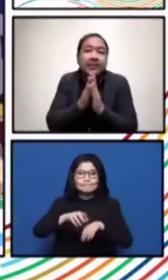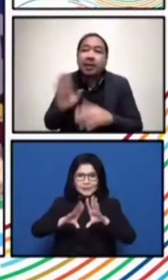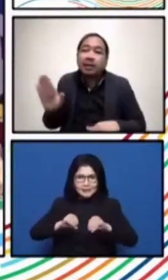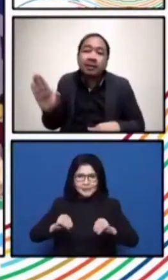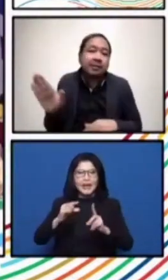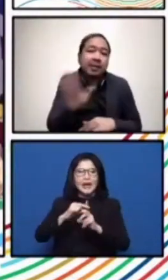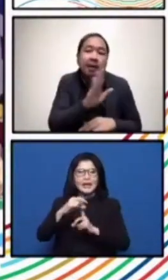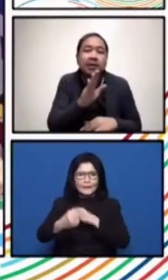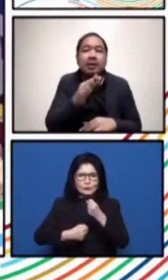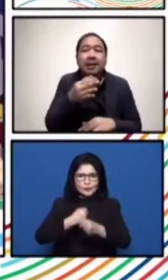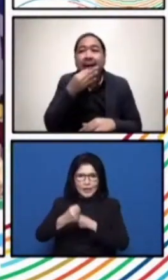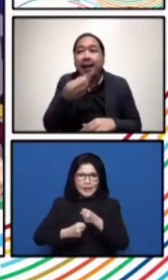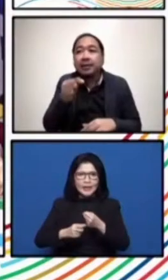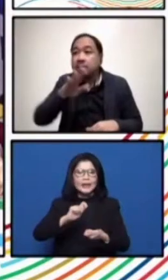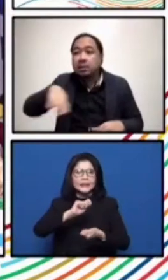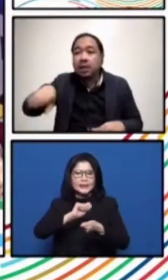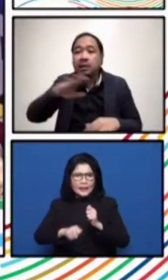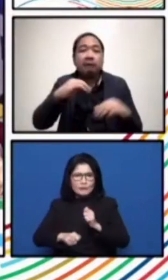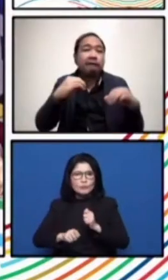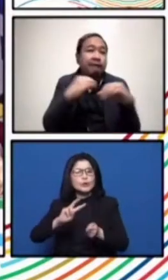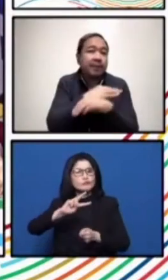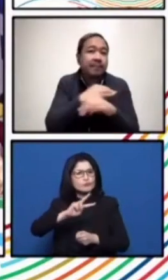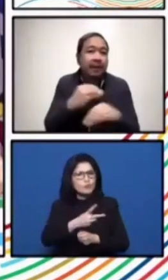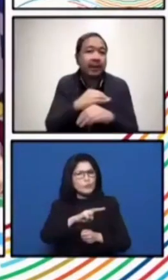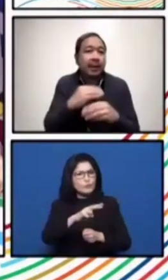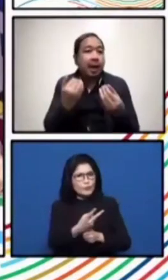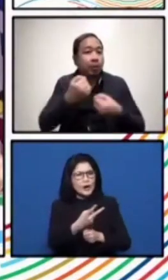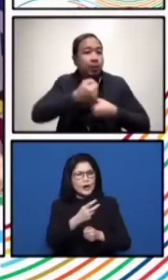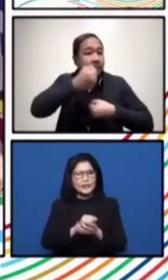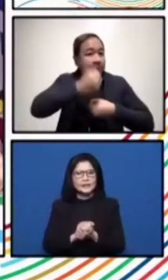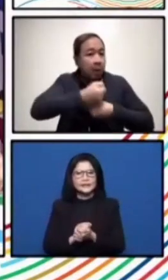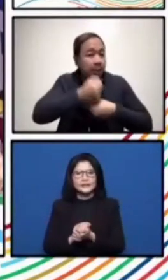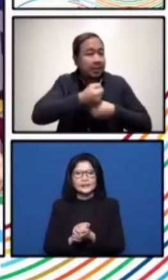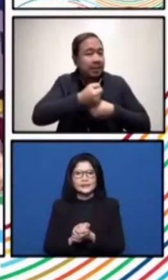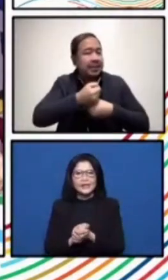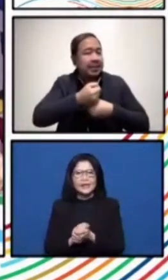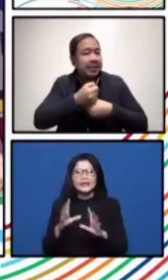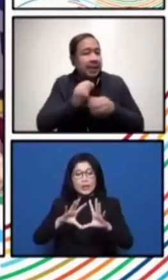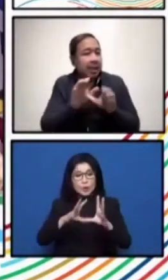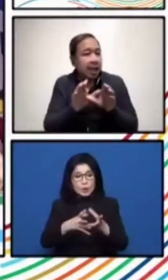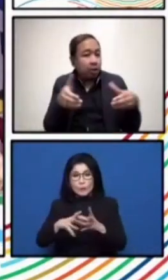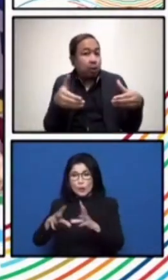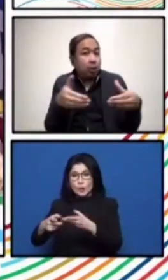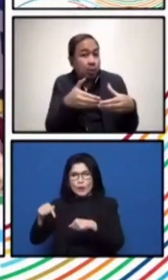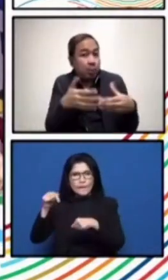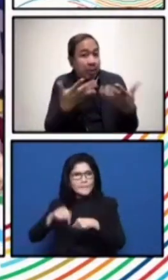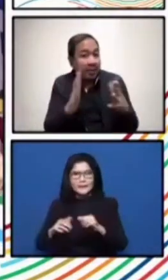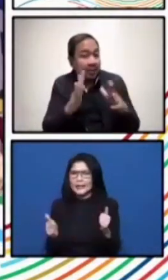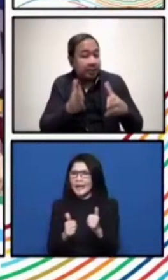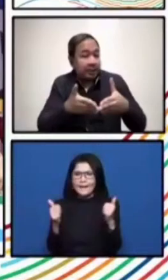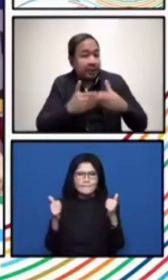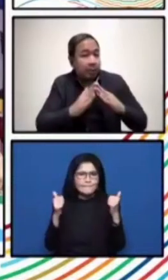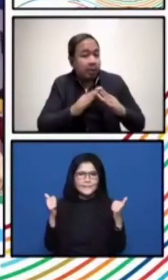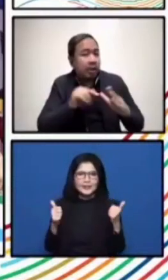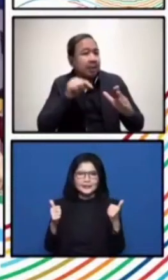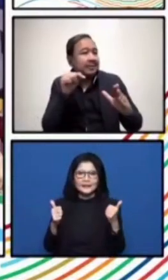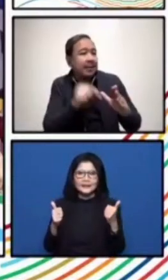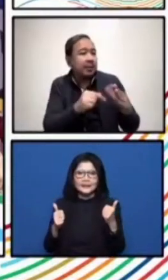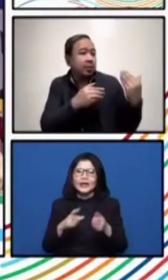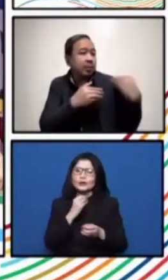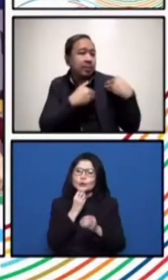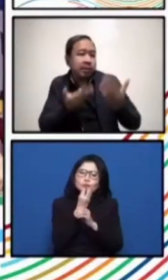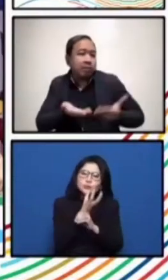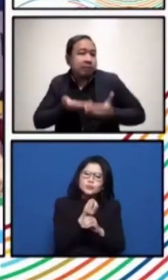would like to bring so the employee resource groups that have been created are fabulous in terms of suggesting what are the